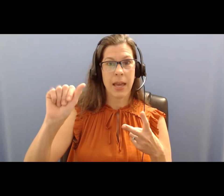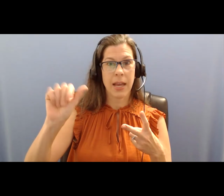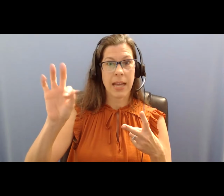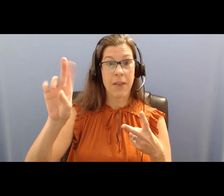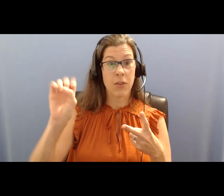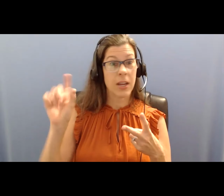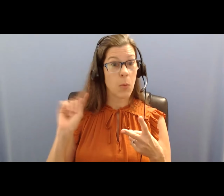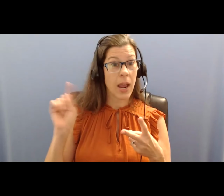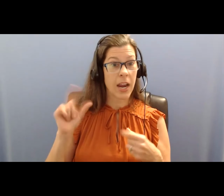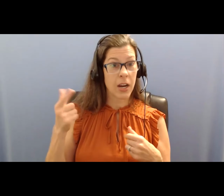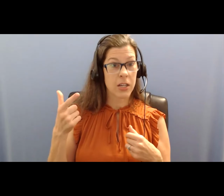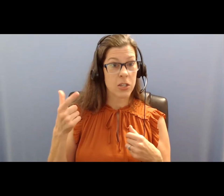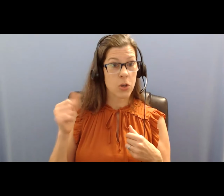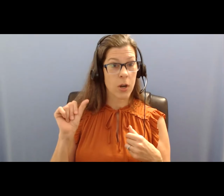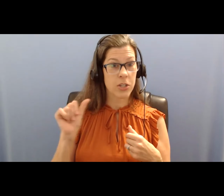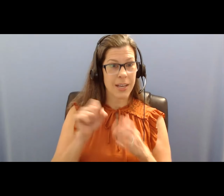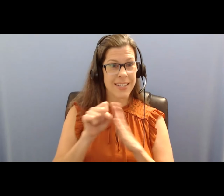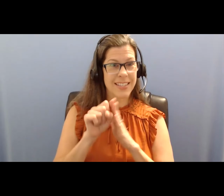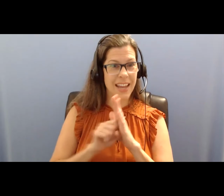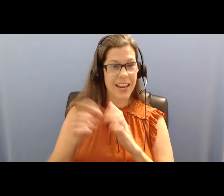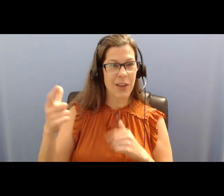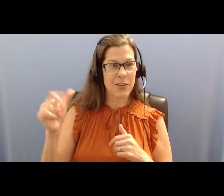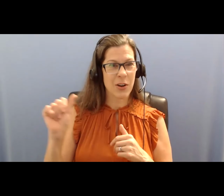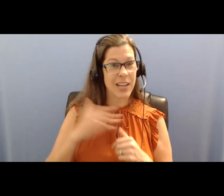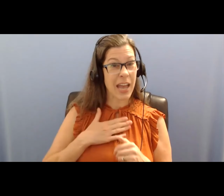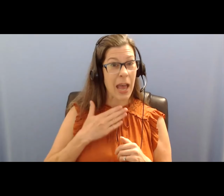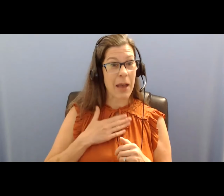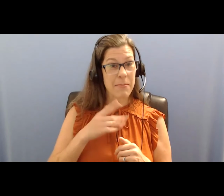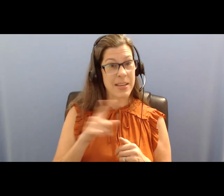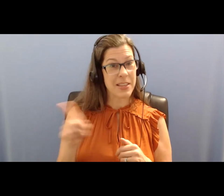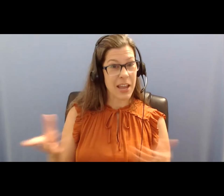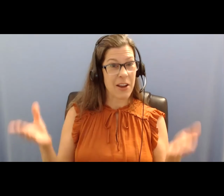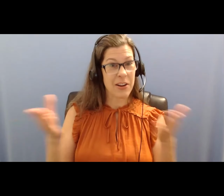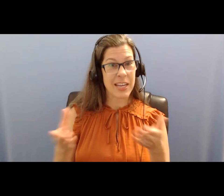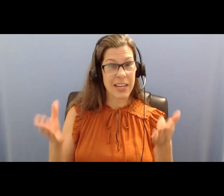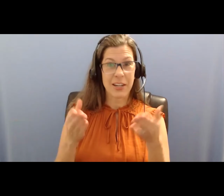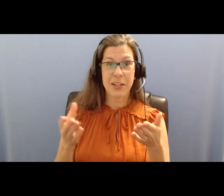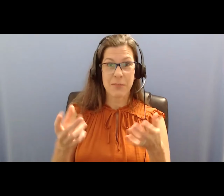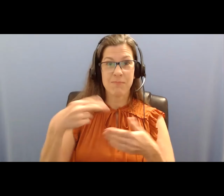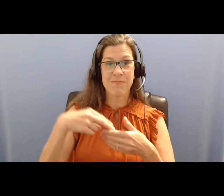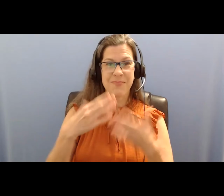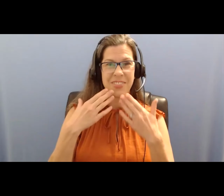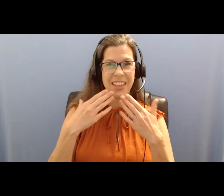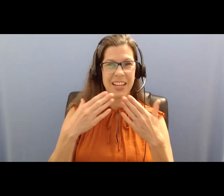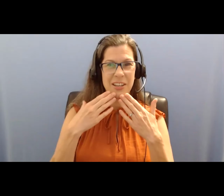Georgia. So we're glad that they could be here with us today. Thank you.